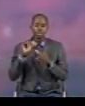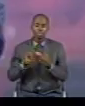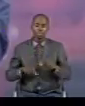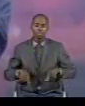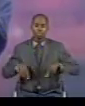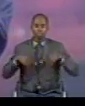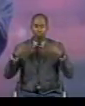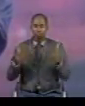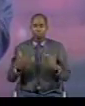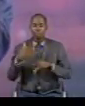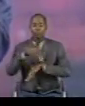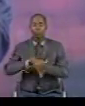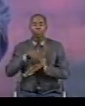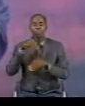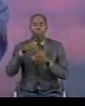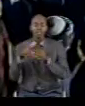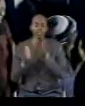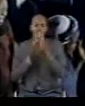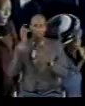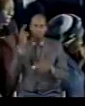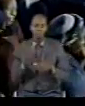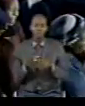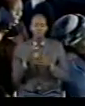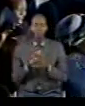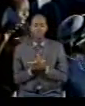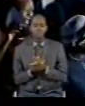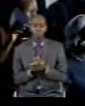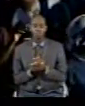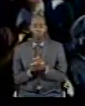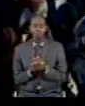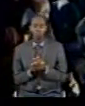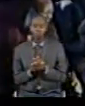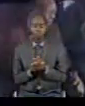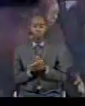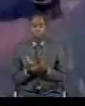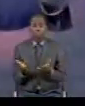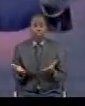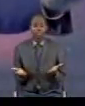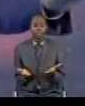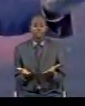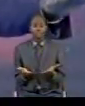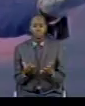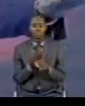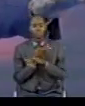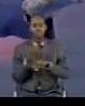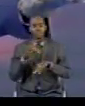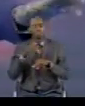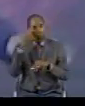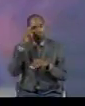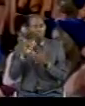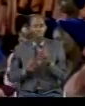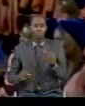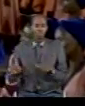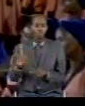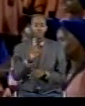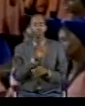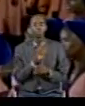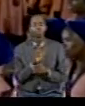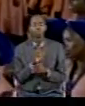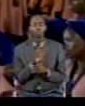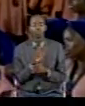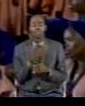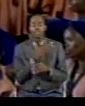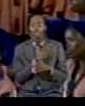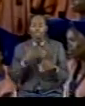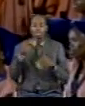tonight, in Jesus' name. Here, freedom for everybody. And in